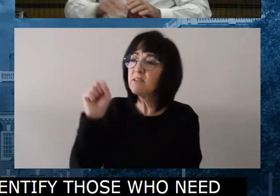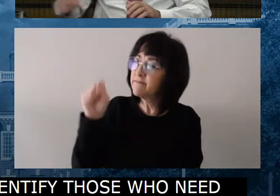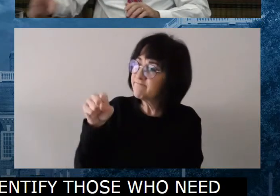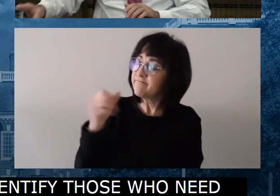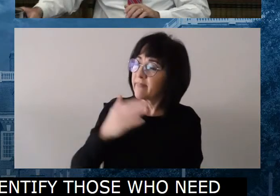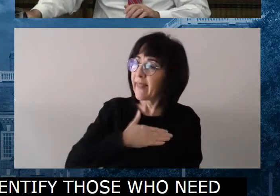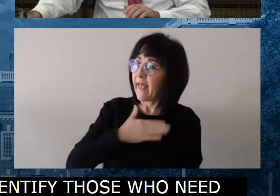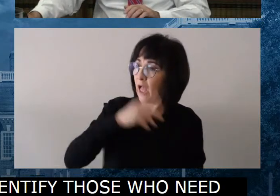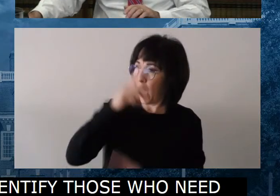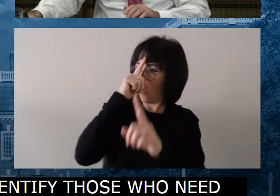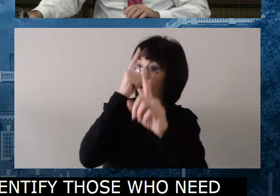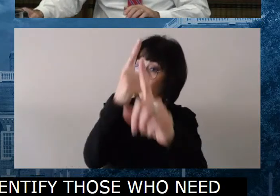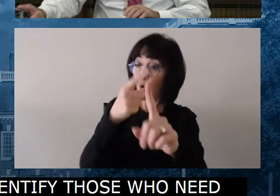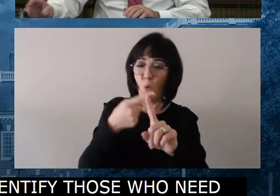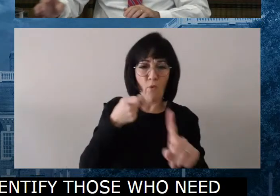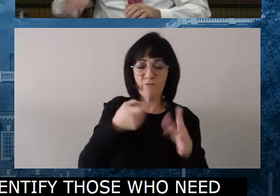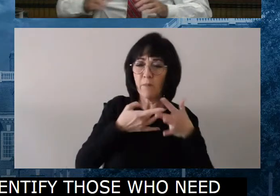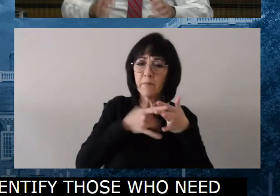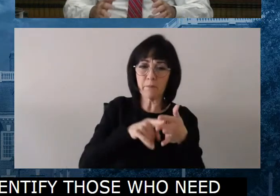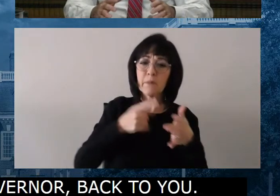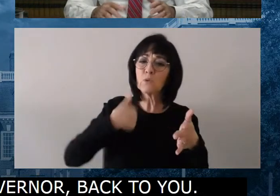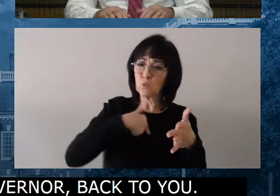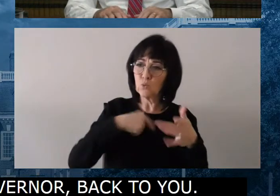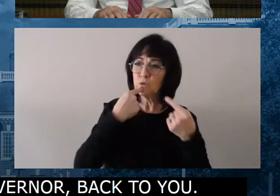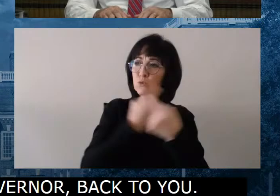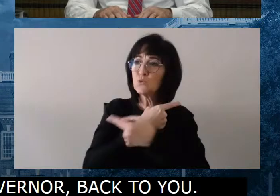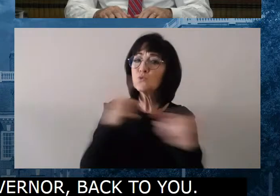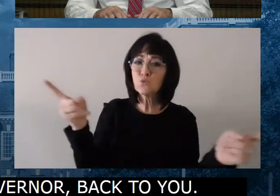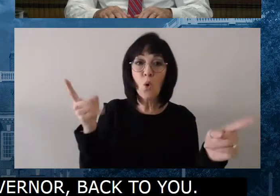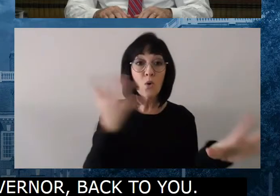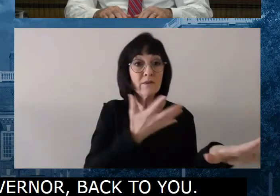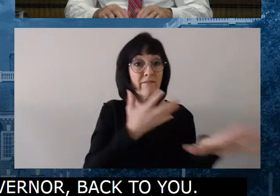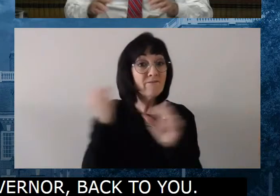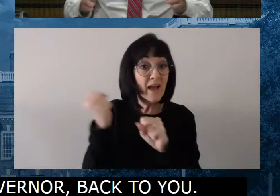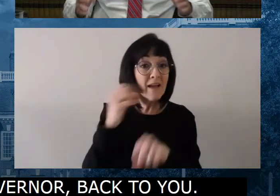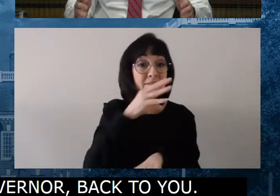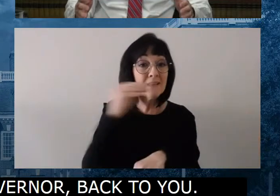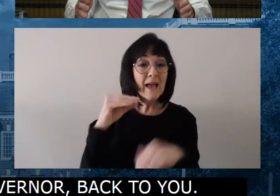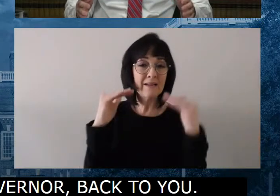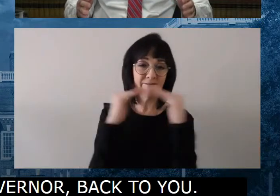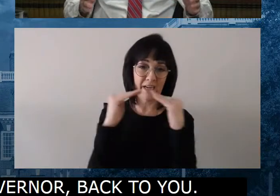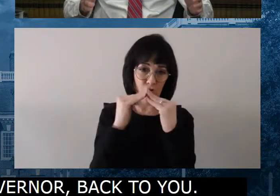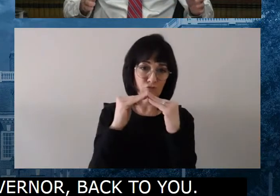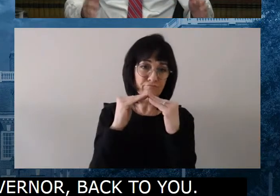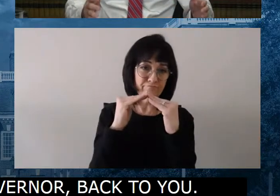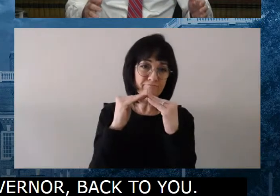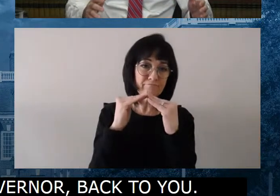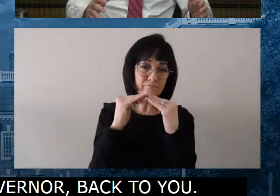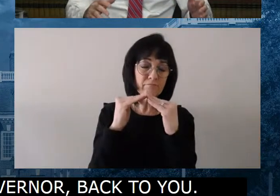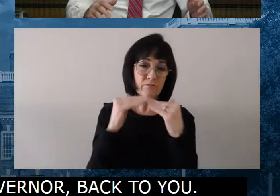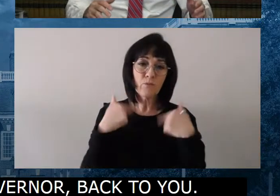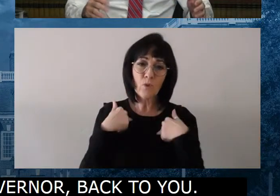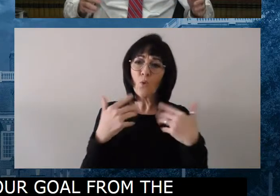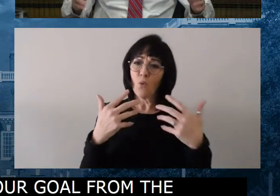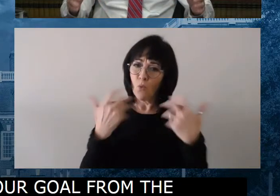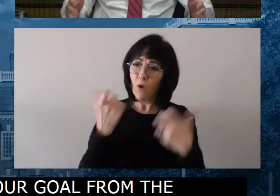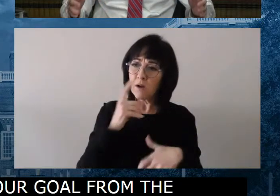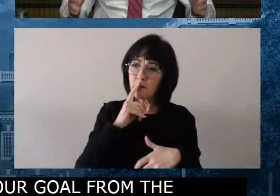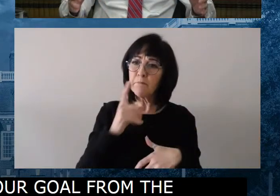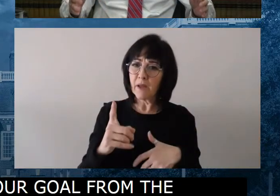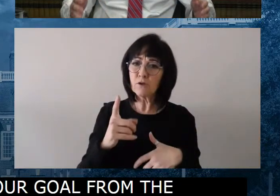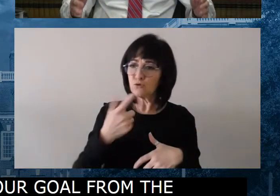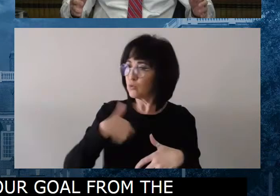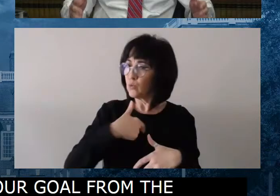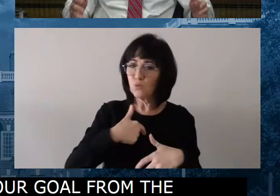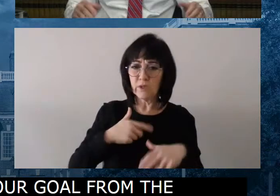been fast and fair, continues to be fast and fair. We need to be firing on all cylinders. We need to be